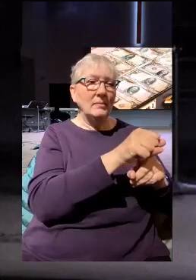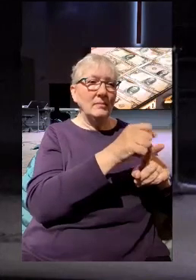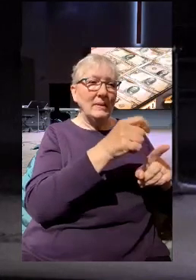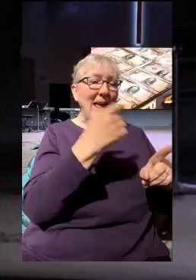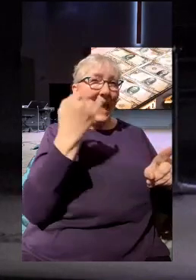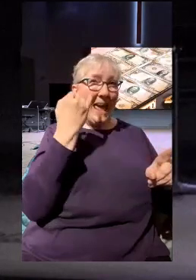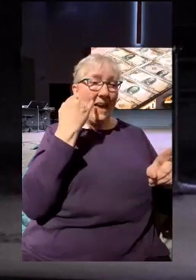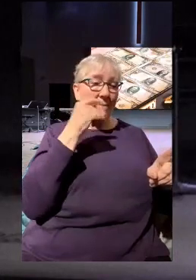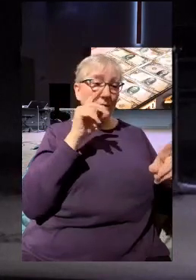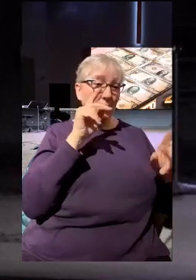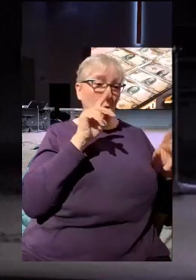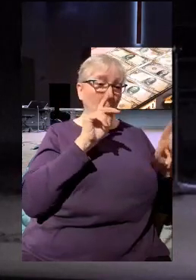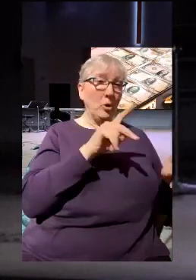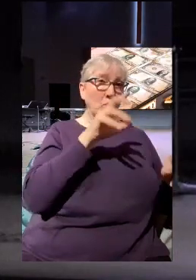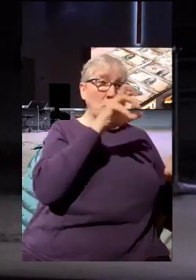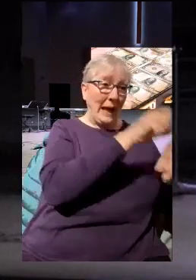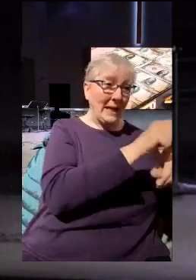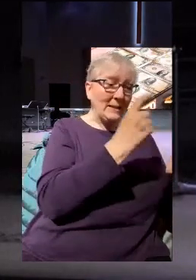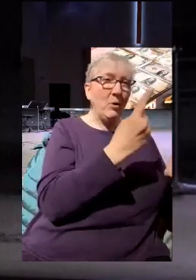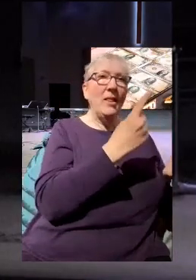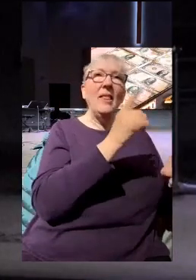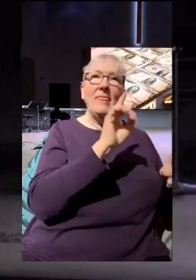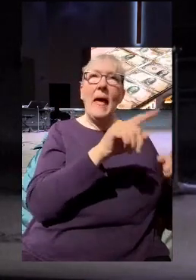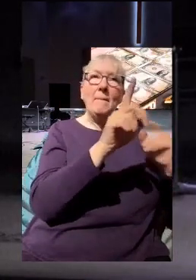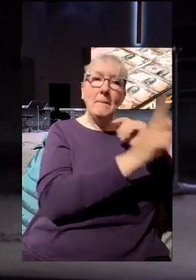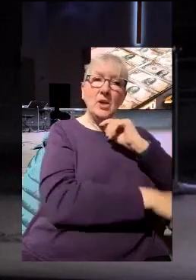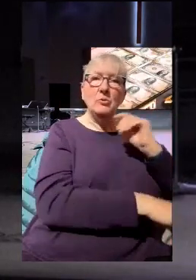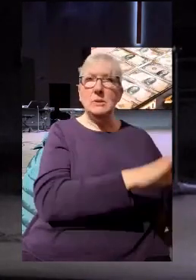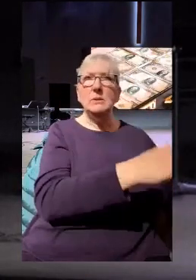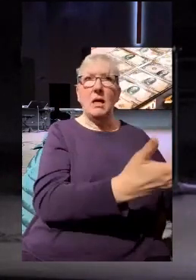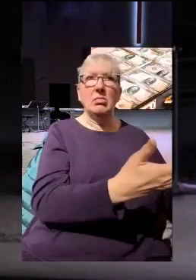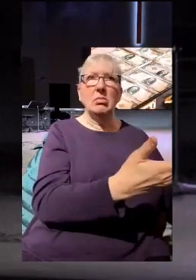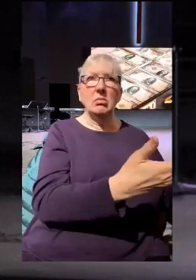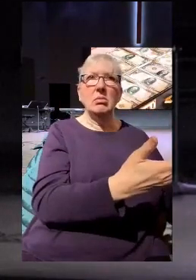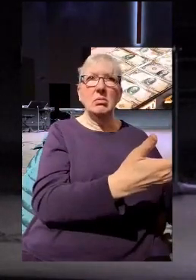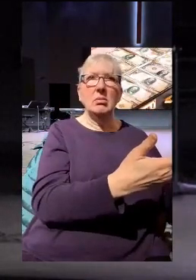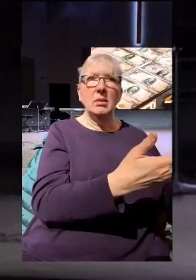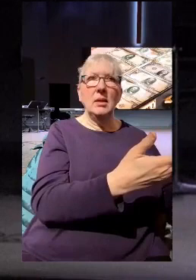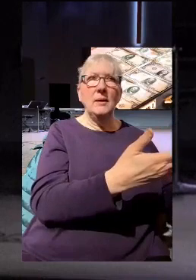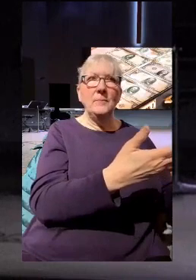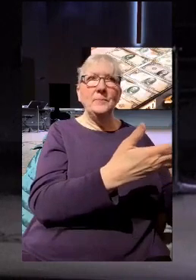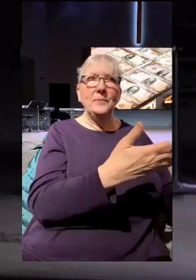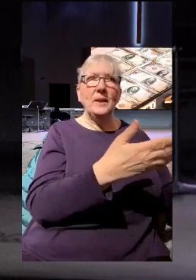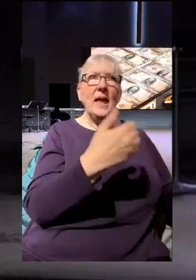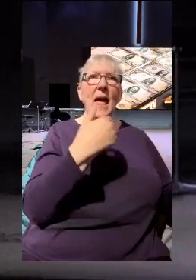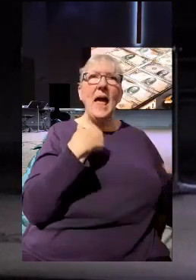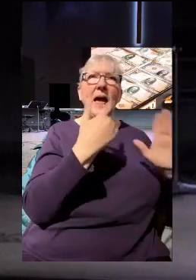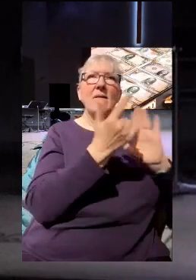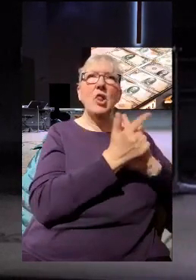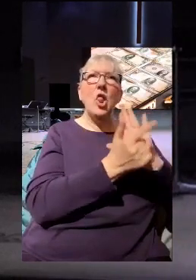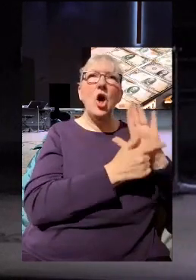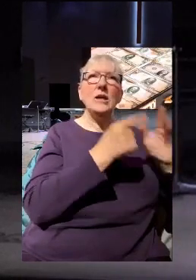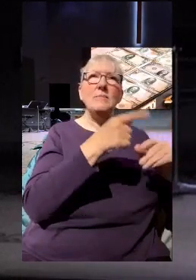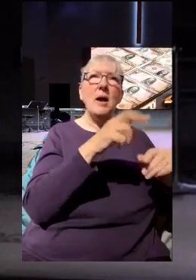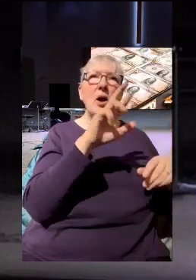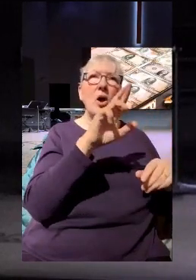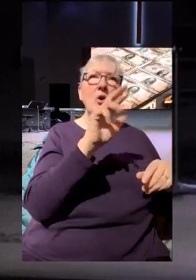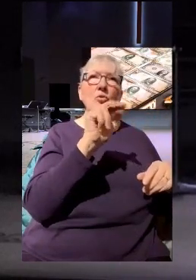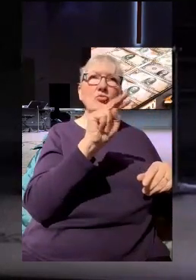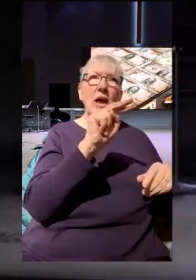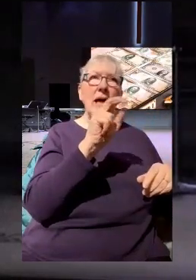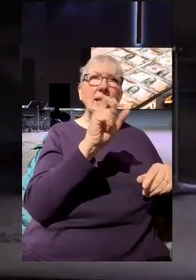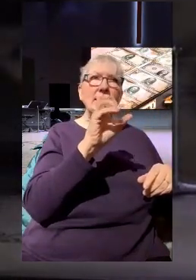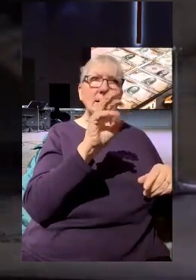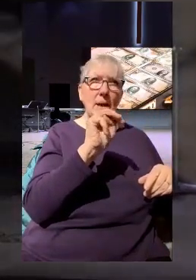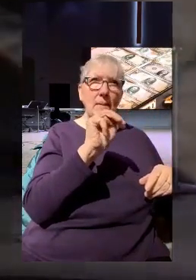Jewish captives was important to Jewish communities. But there were laws governing ransom. And depending on a person's